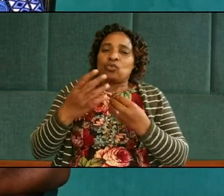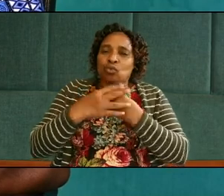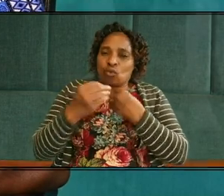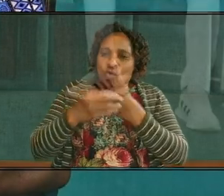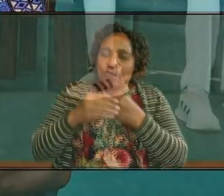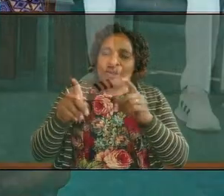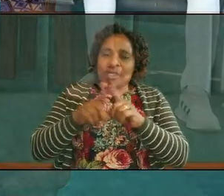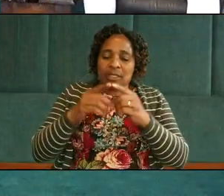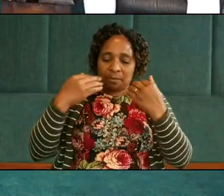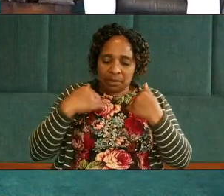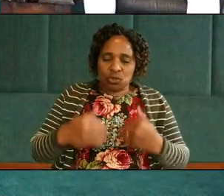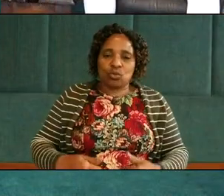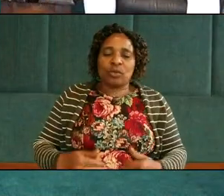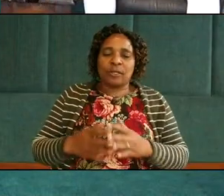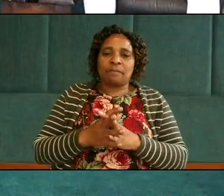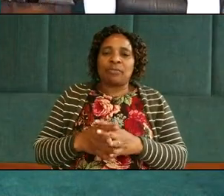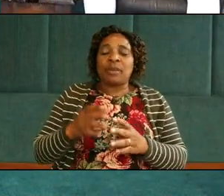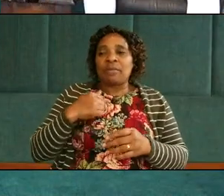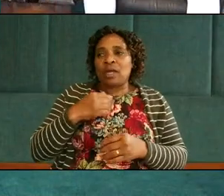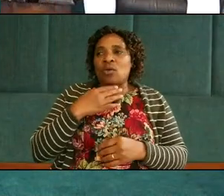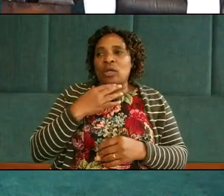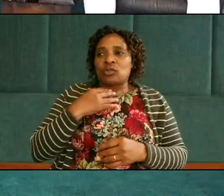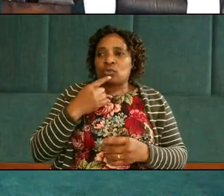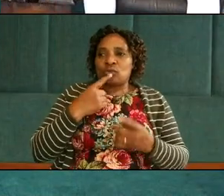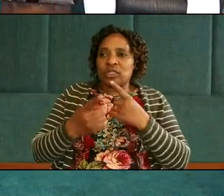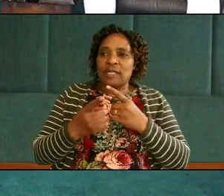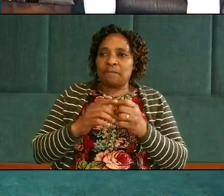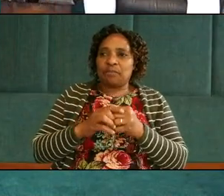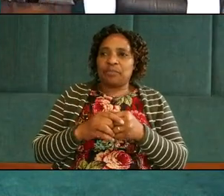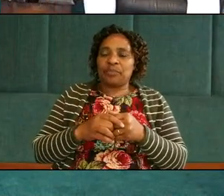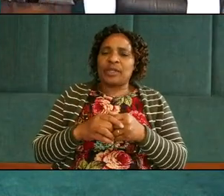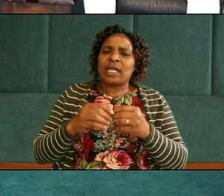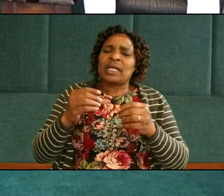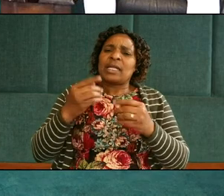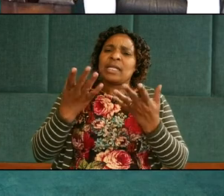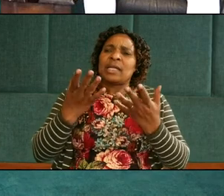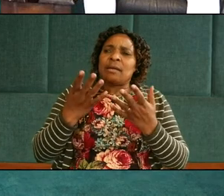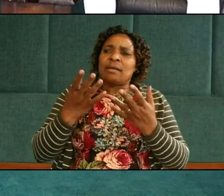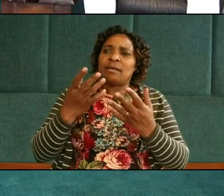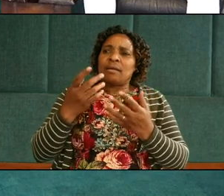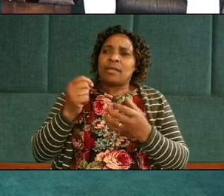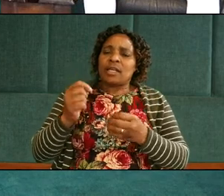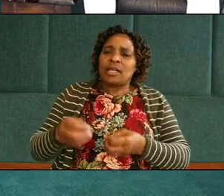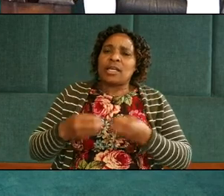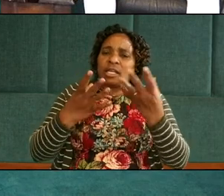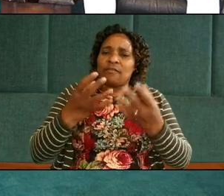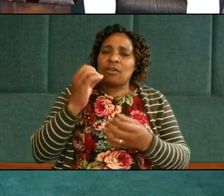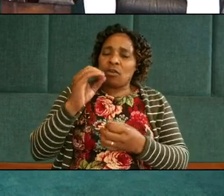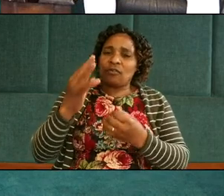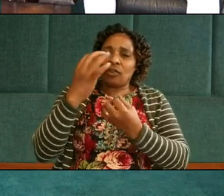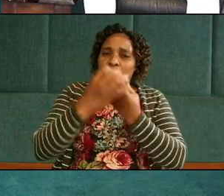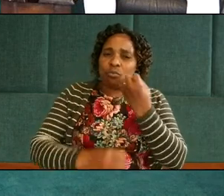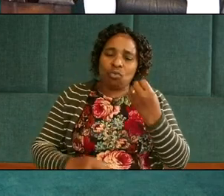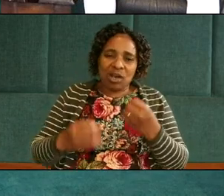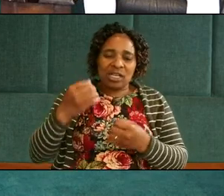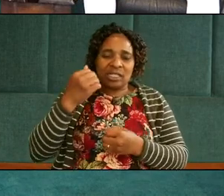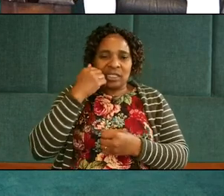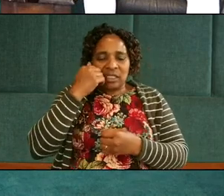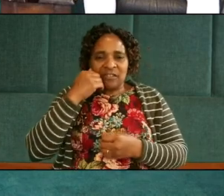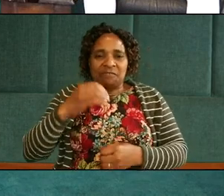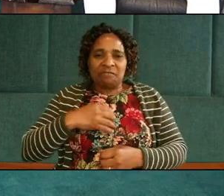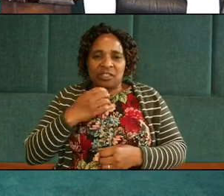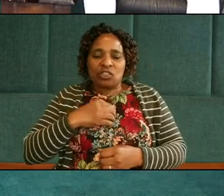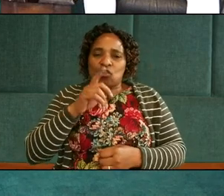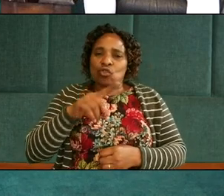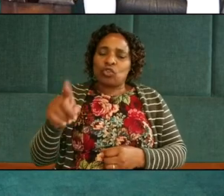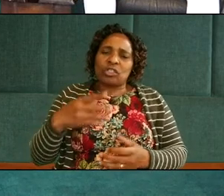beings. And I would like to say that, you see, the part, the giving of the poor, visiting the sick, those who